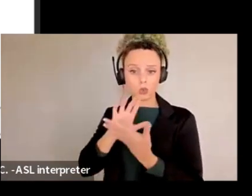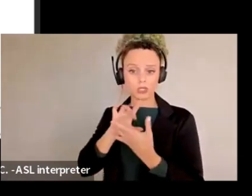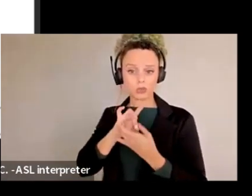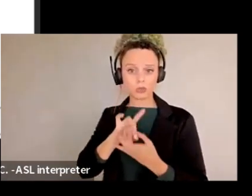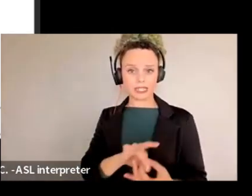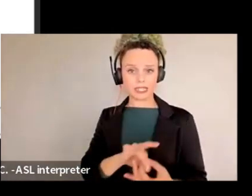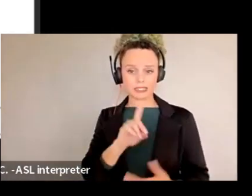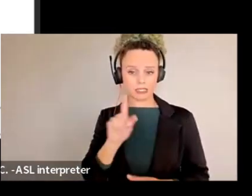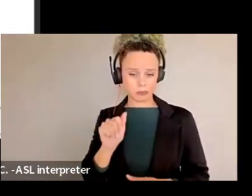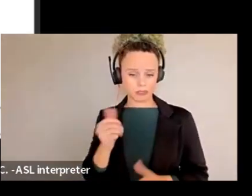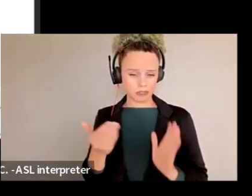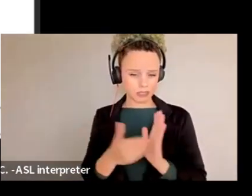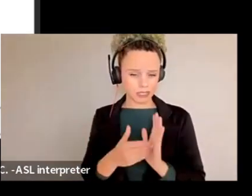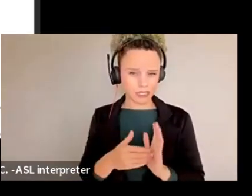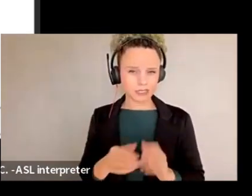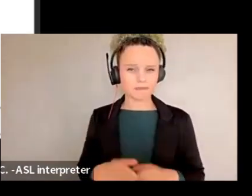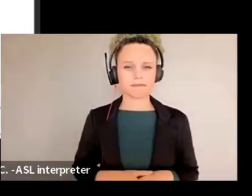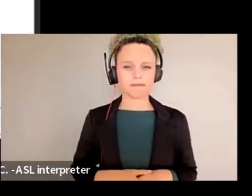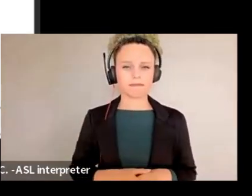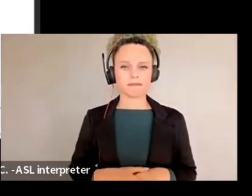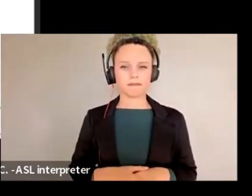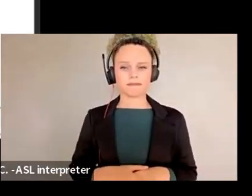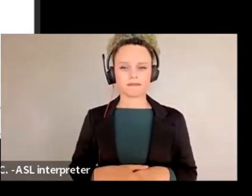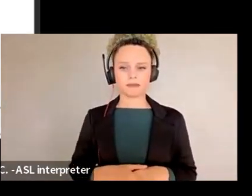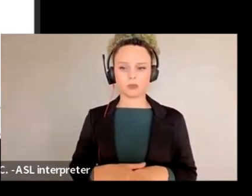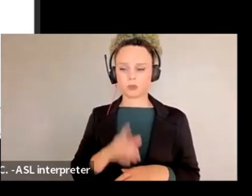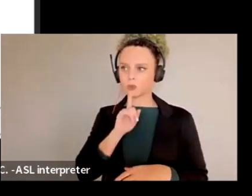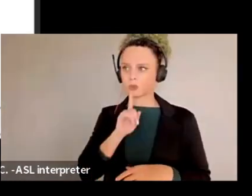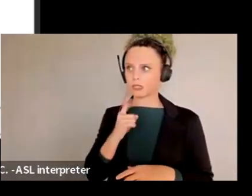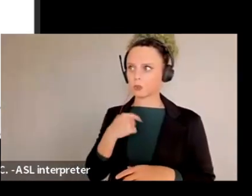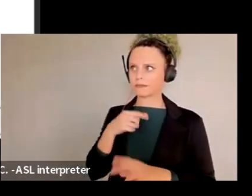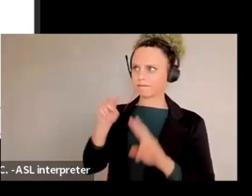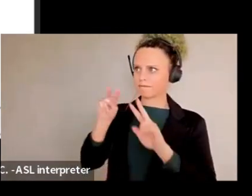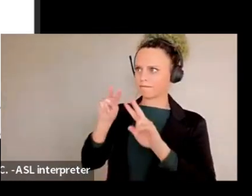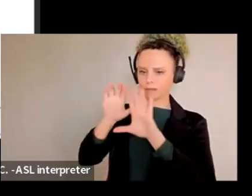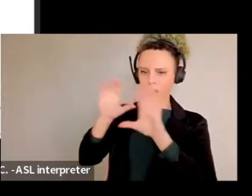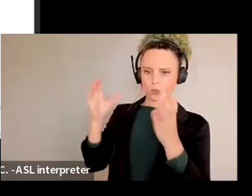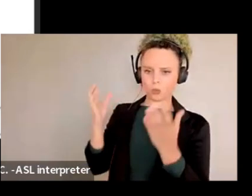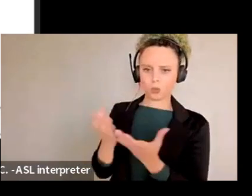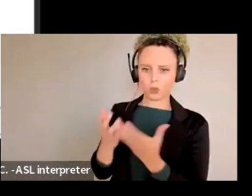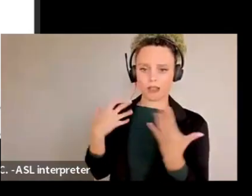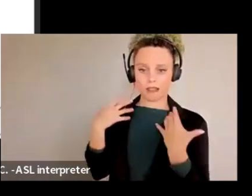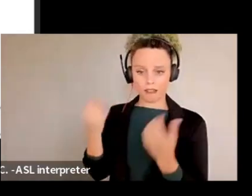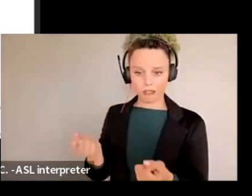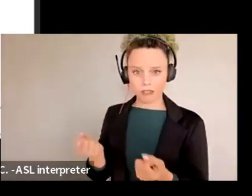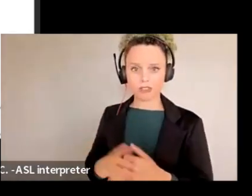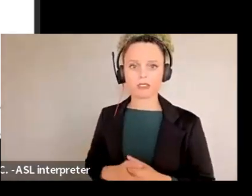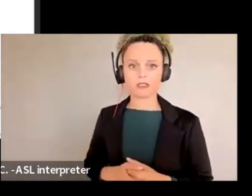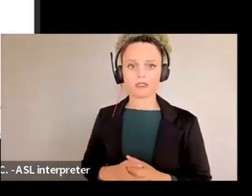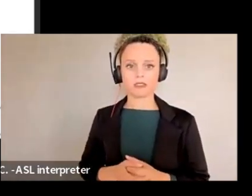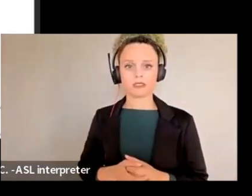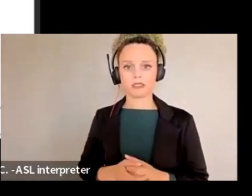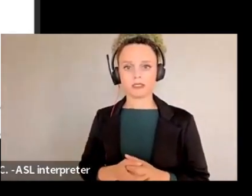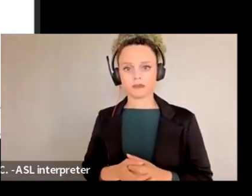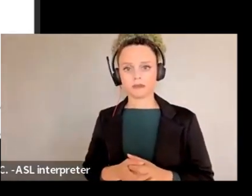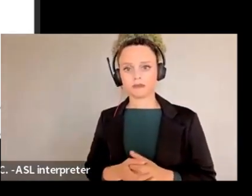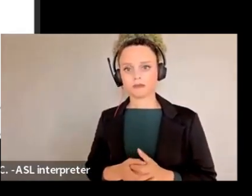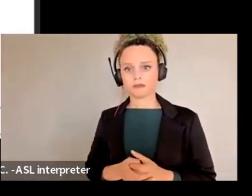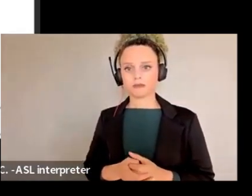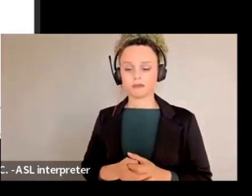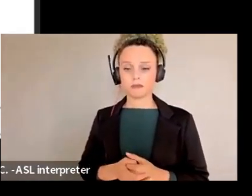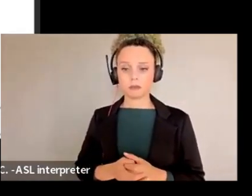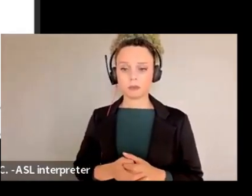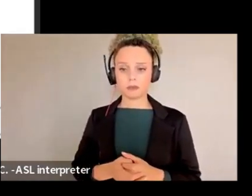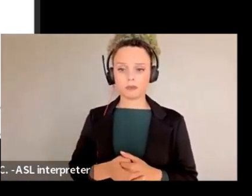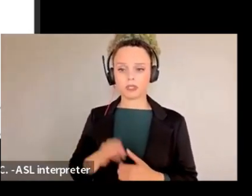Additionally, when we think of holistic approaches that are related to disabilities, again, we're thinking of a person's overall